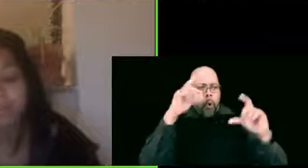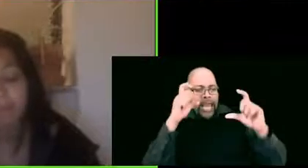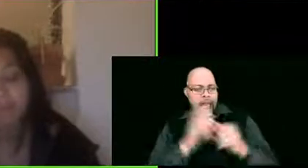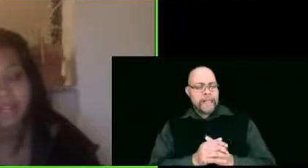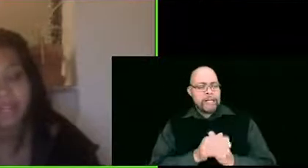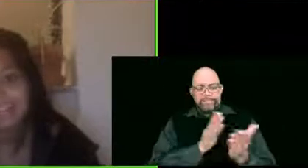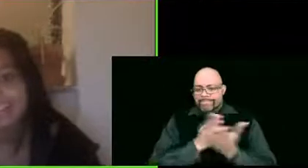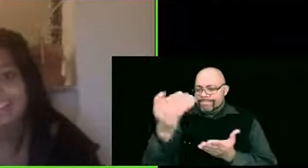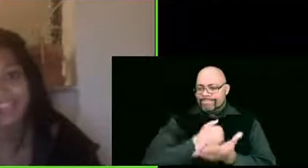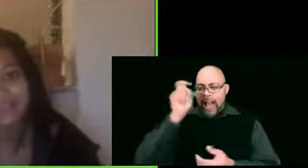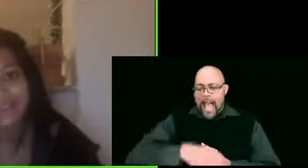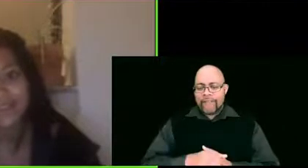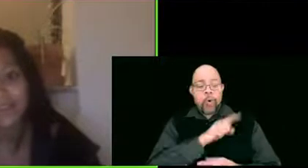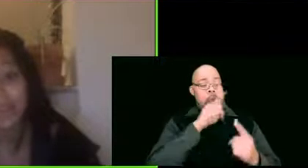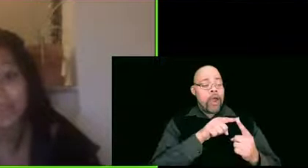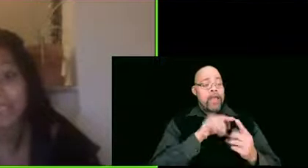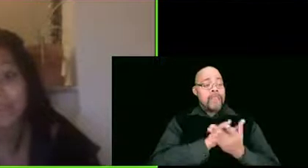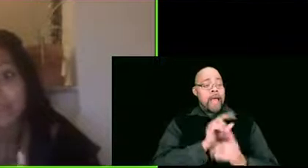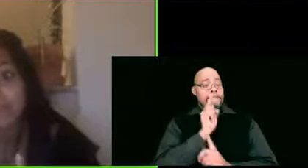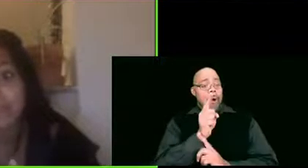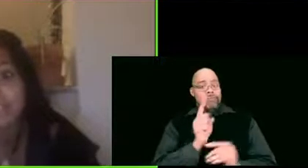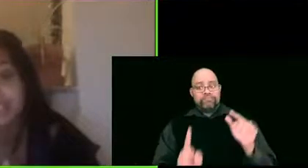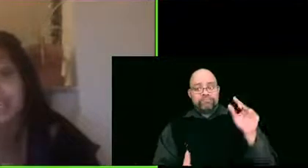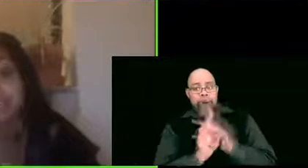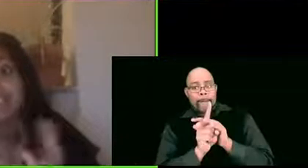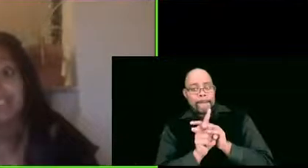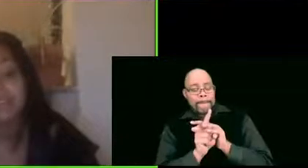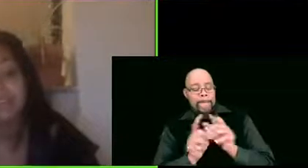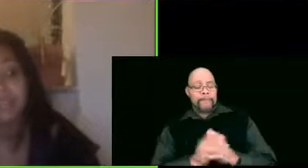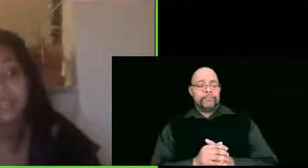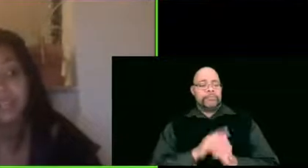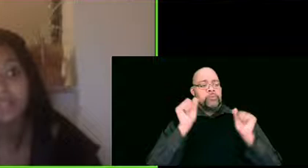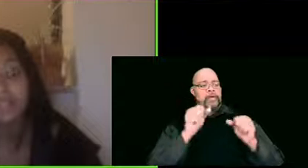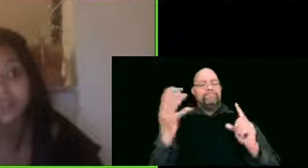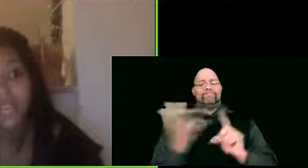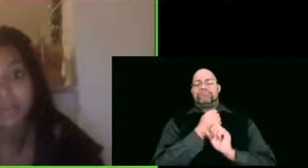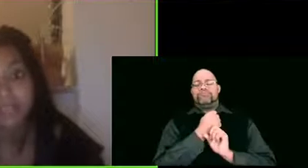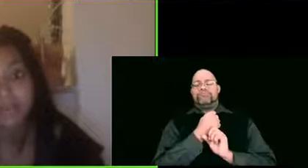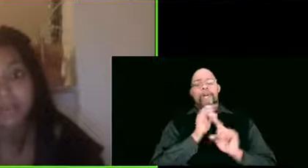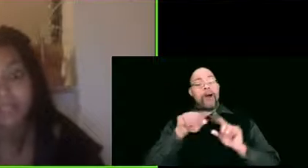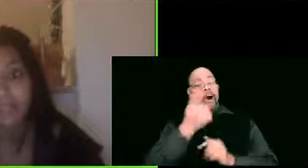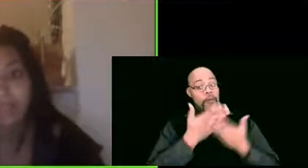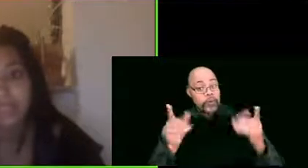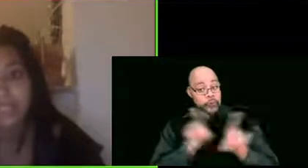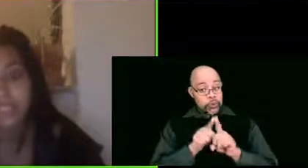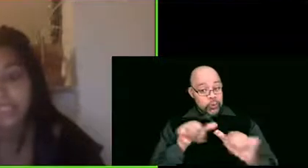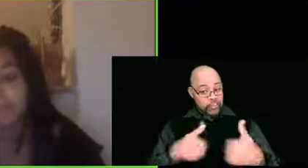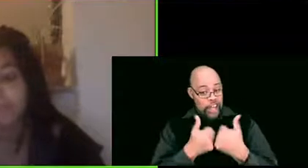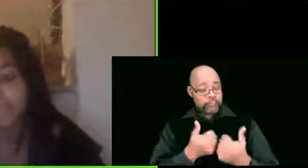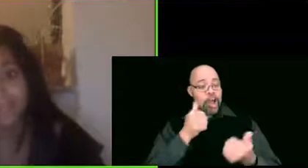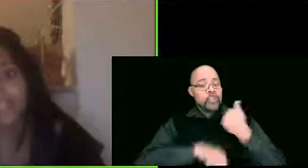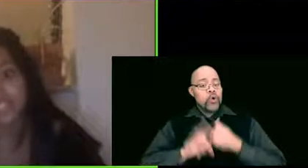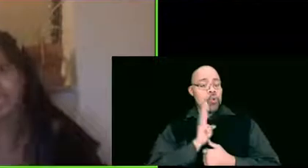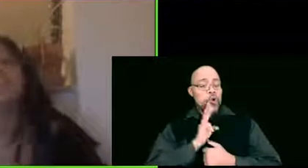know your camera inside and out, so that when those moments kind of present themselves to you, you can capture them. But the other thing is